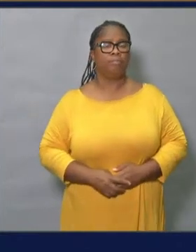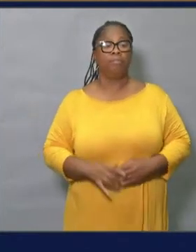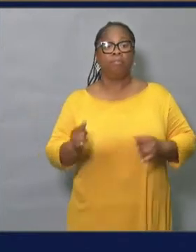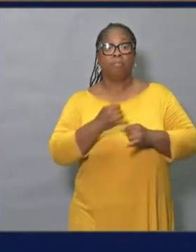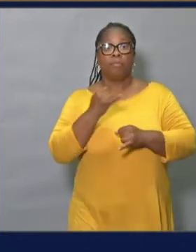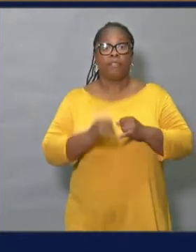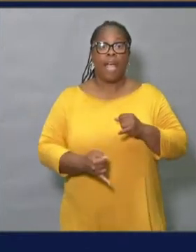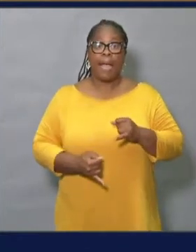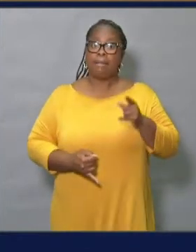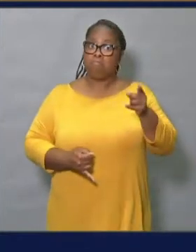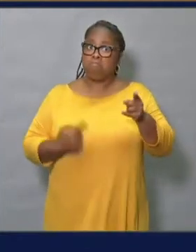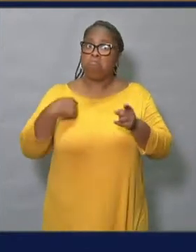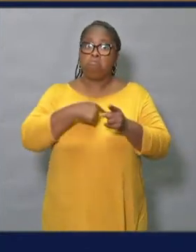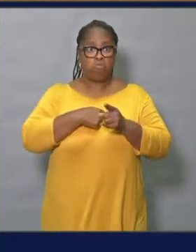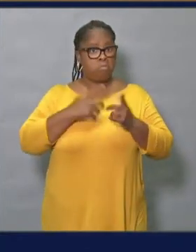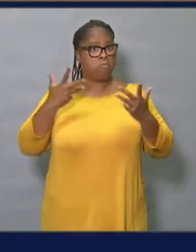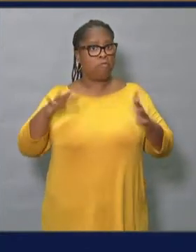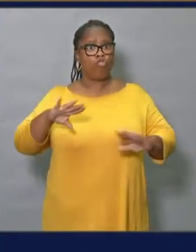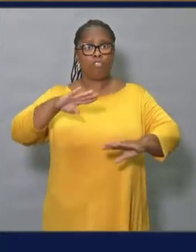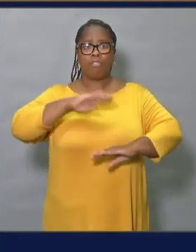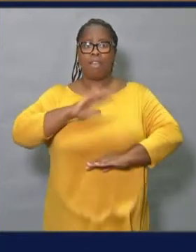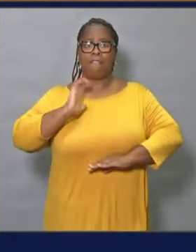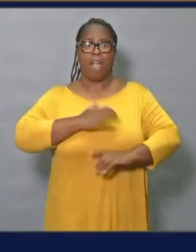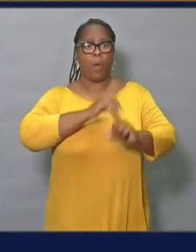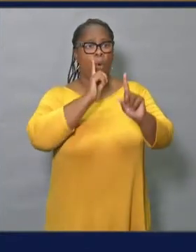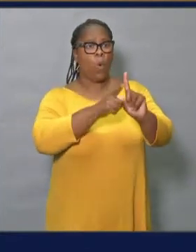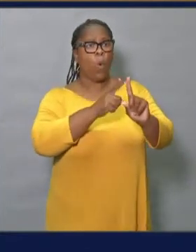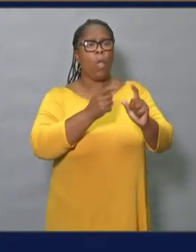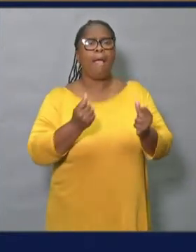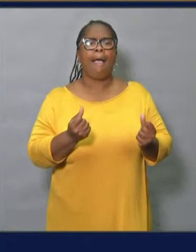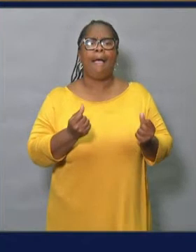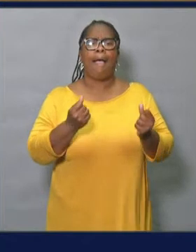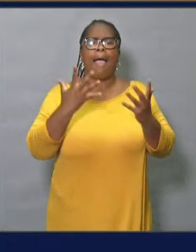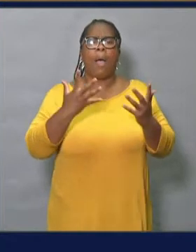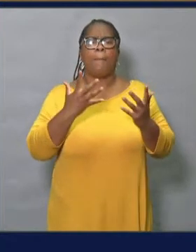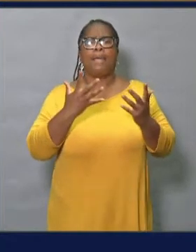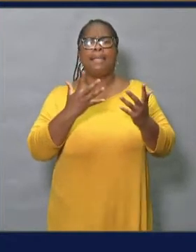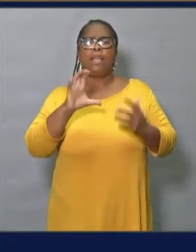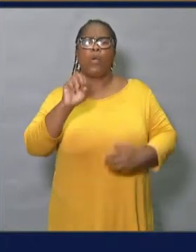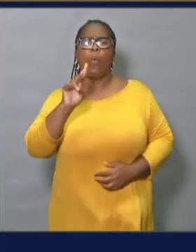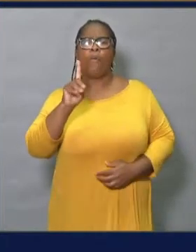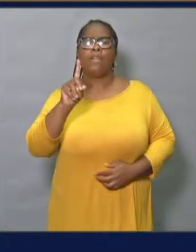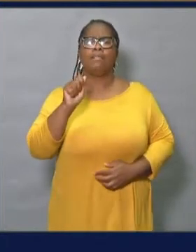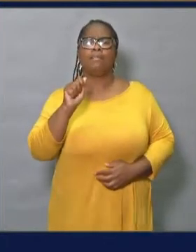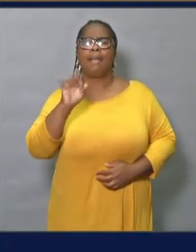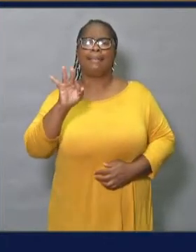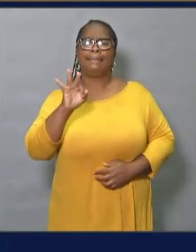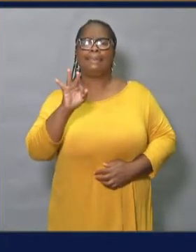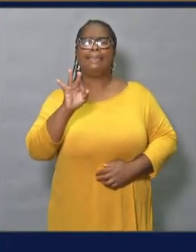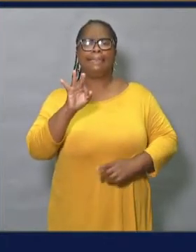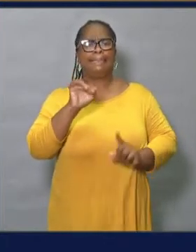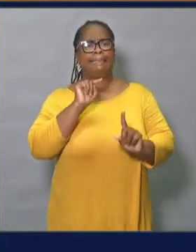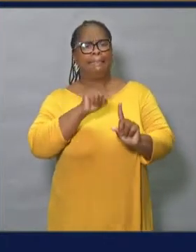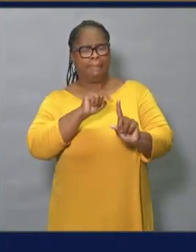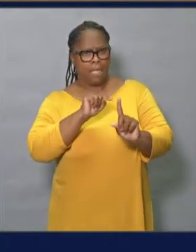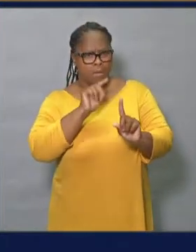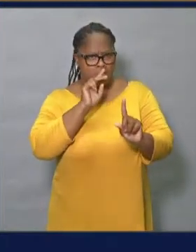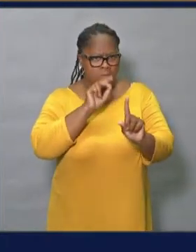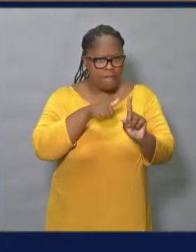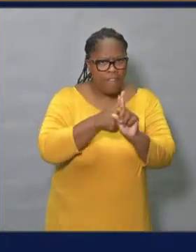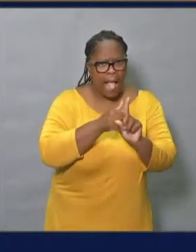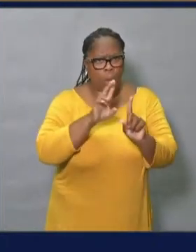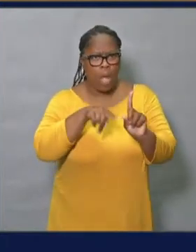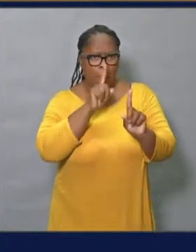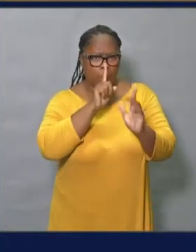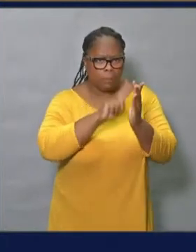Finally, we continue to meet our goal for the percentage of COVID-19 cases that have a follow-up investigation started within 1 day of the Department